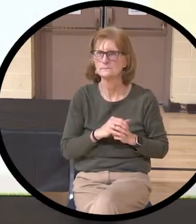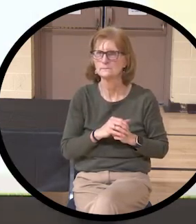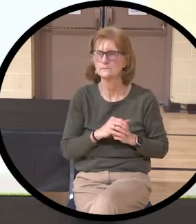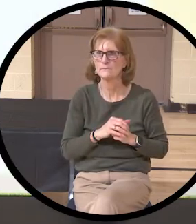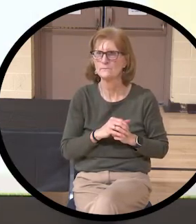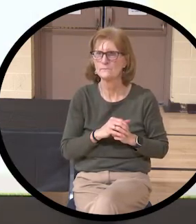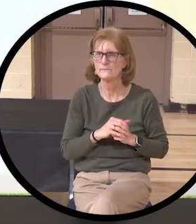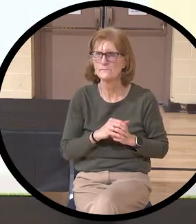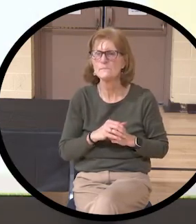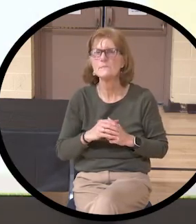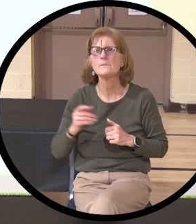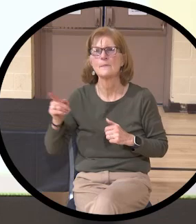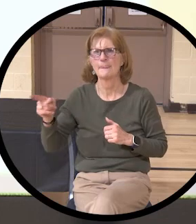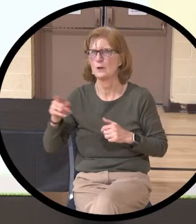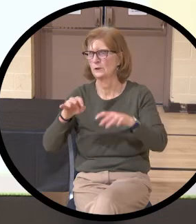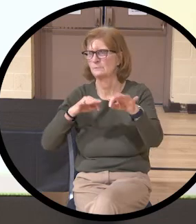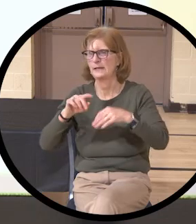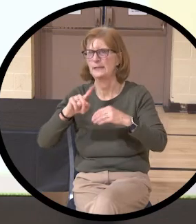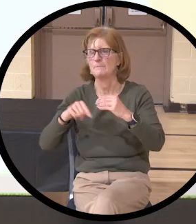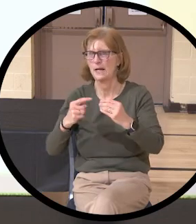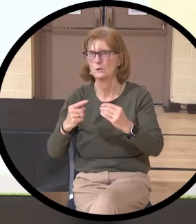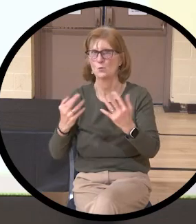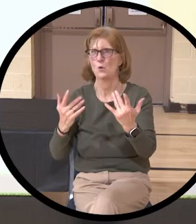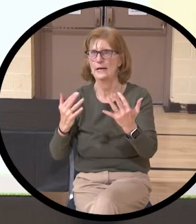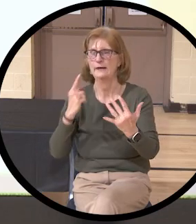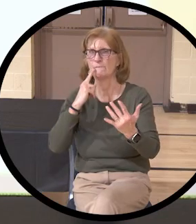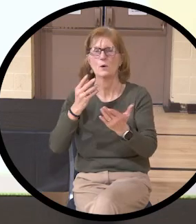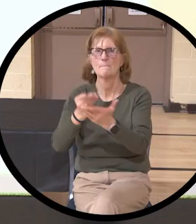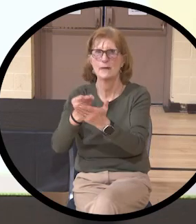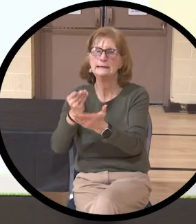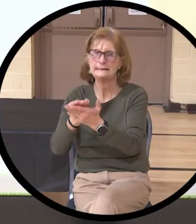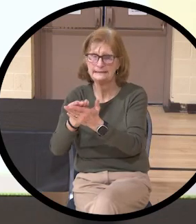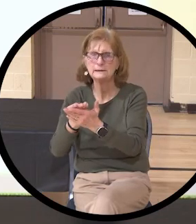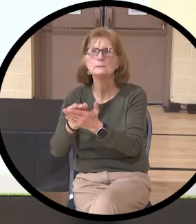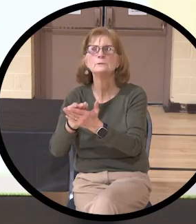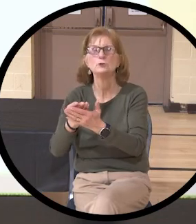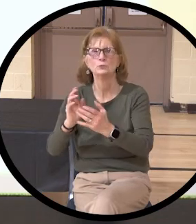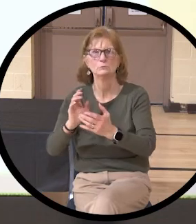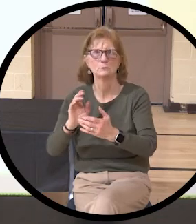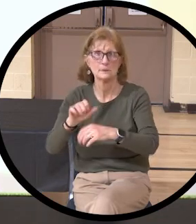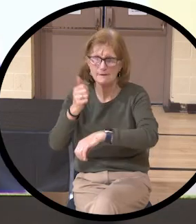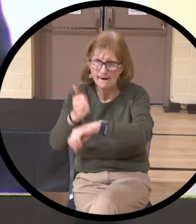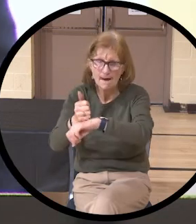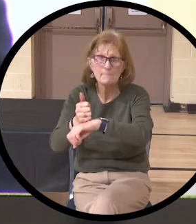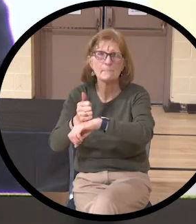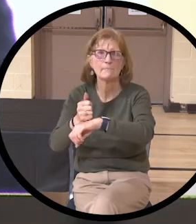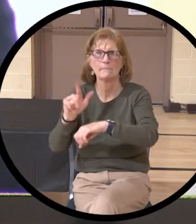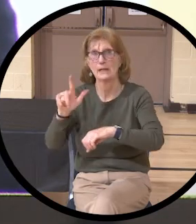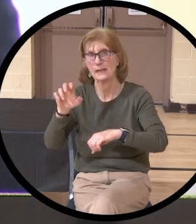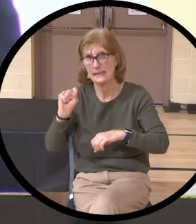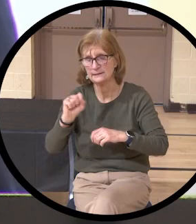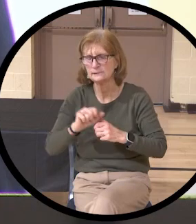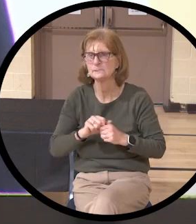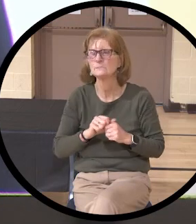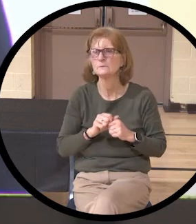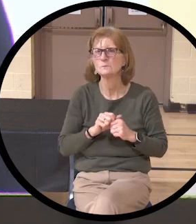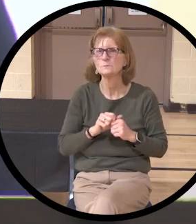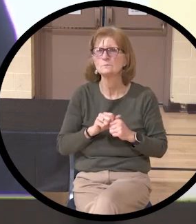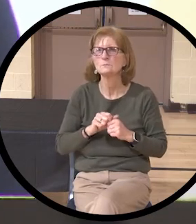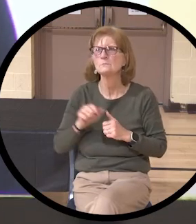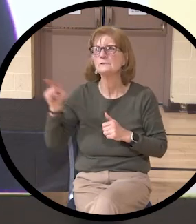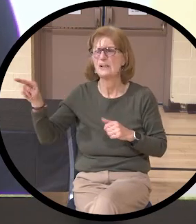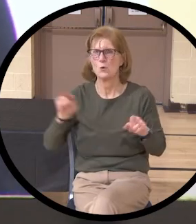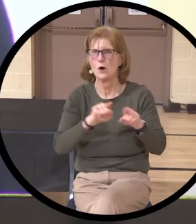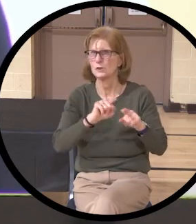So it's a long time coming. It's something we've been pushing for a very long time. We also did a walkthrough last summer